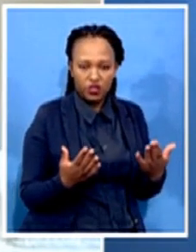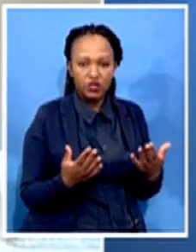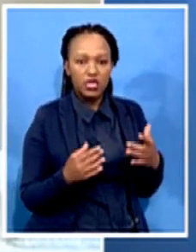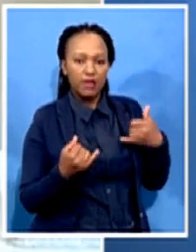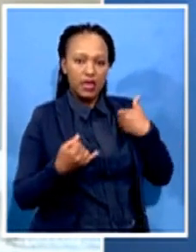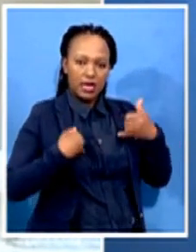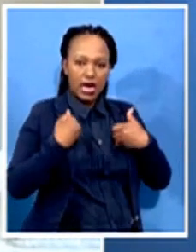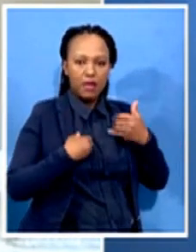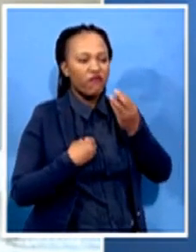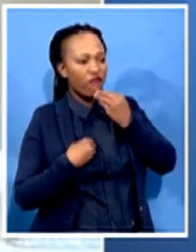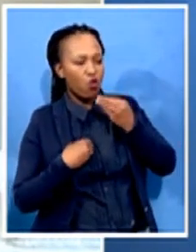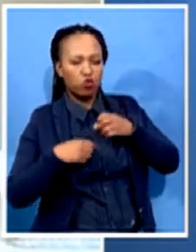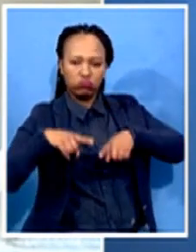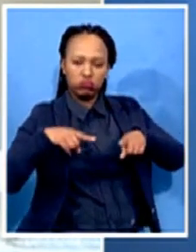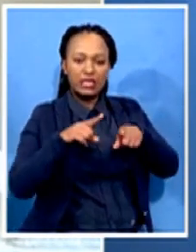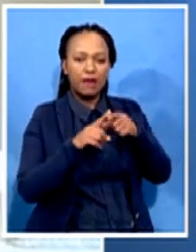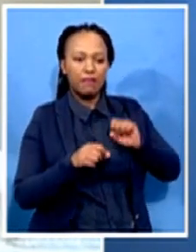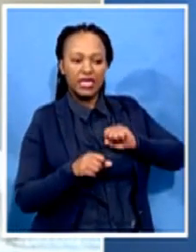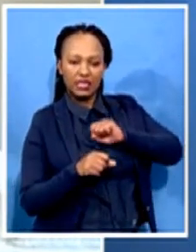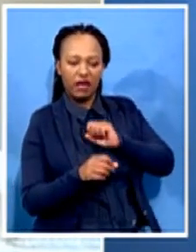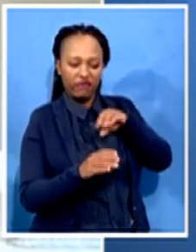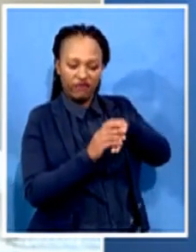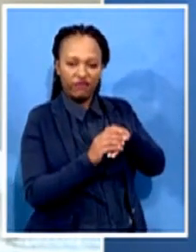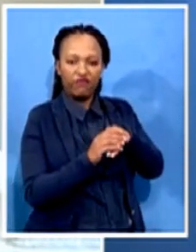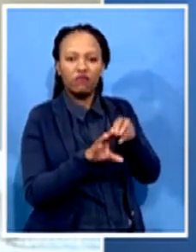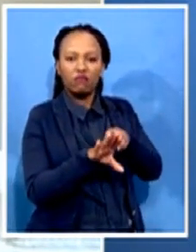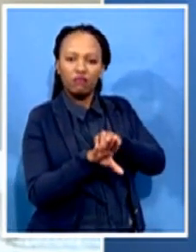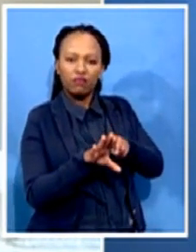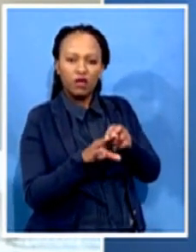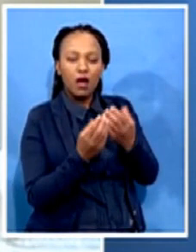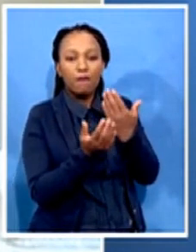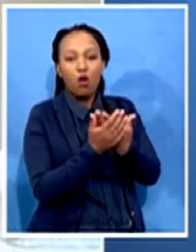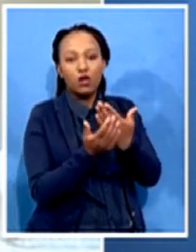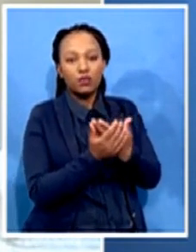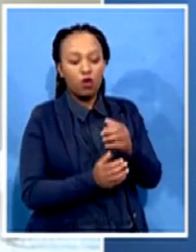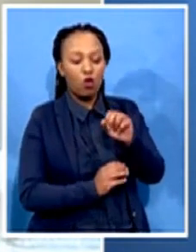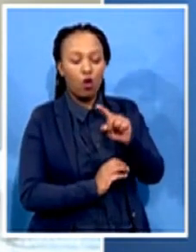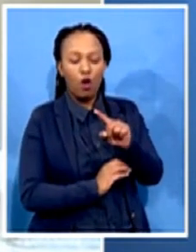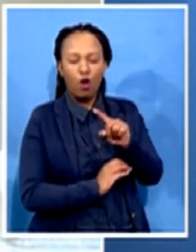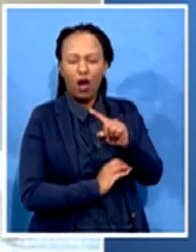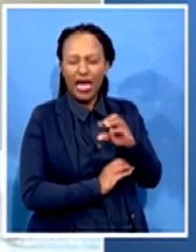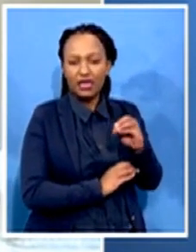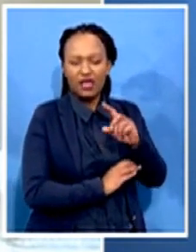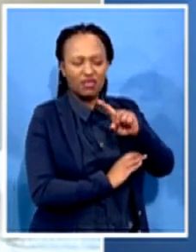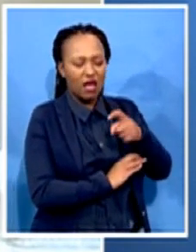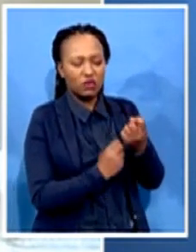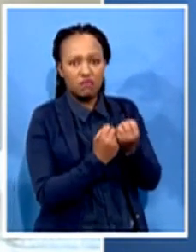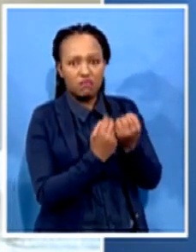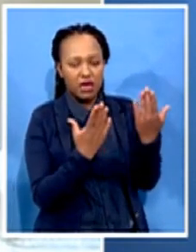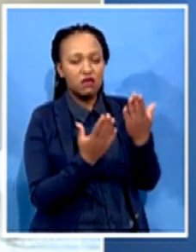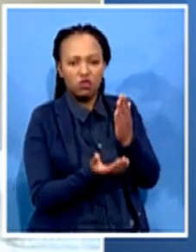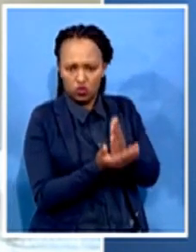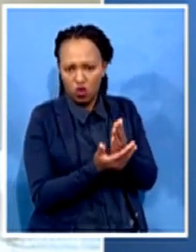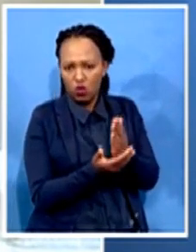board. So it will run into hundreds of thousands of rands without any doubt. Obviously, what we have said is that